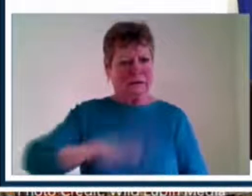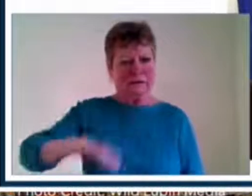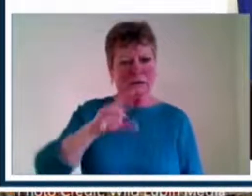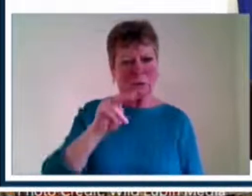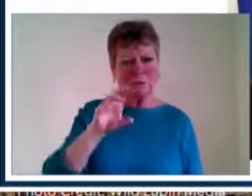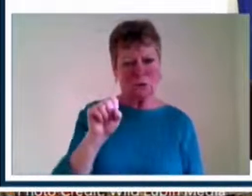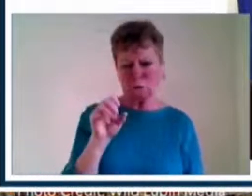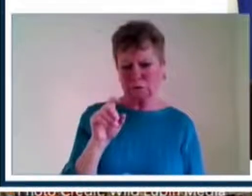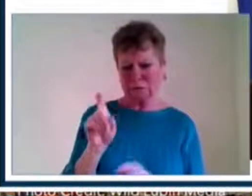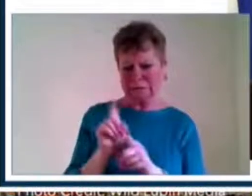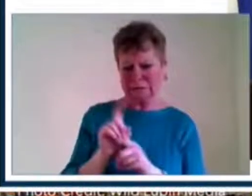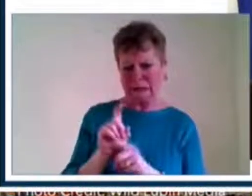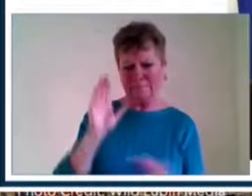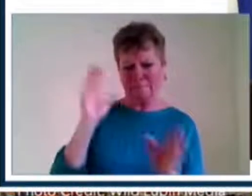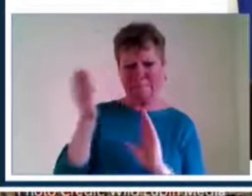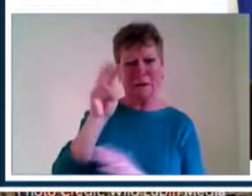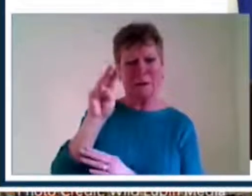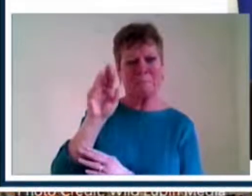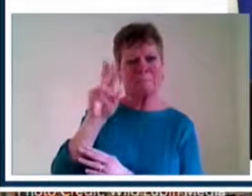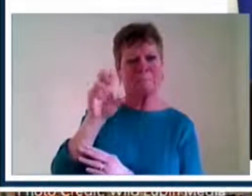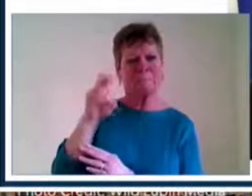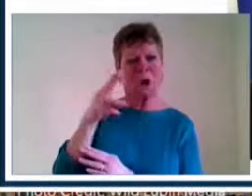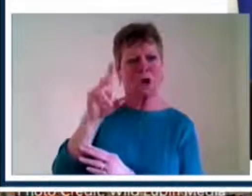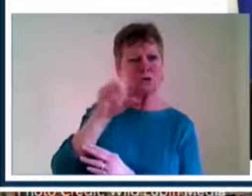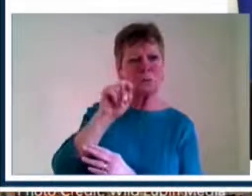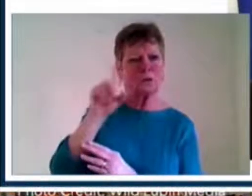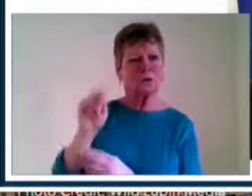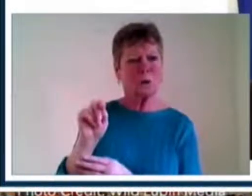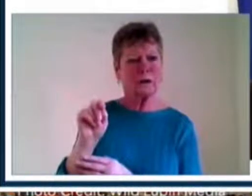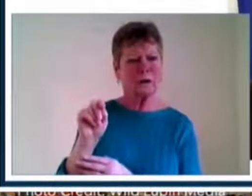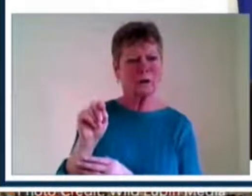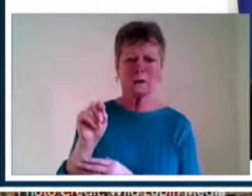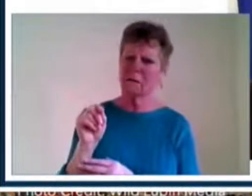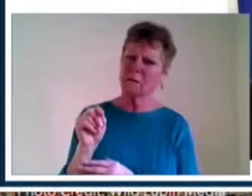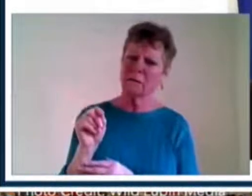of 2020. Given that, why are so many